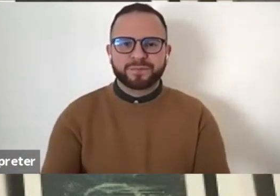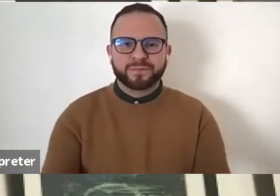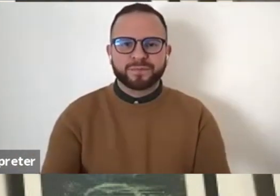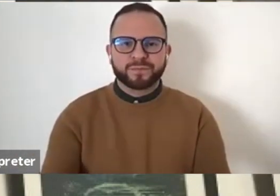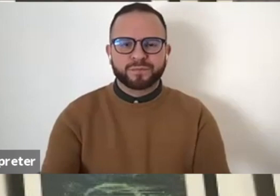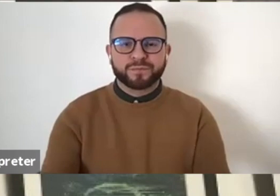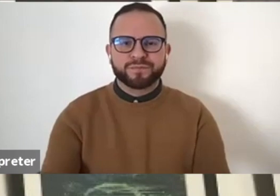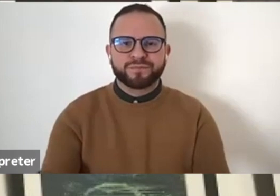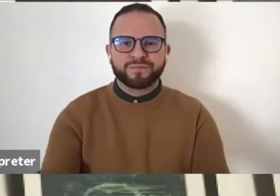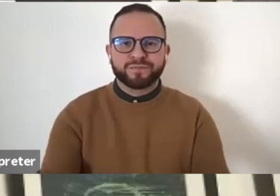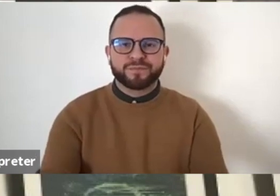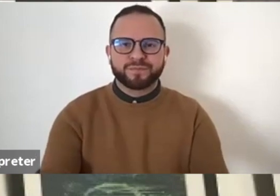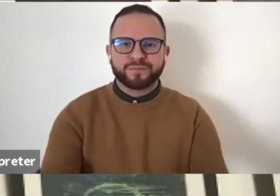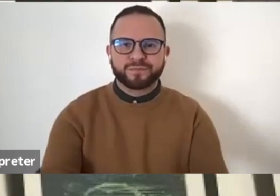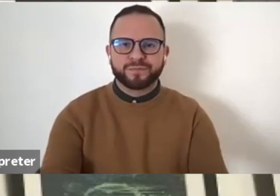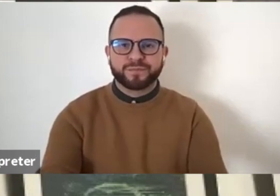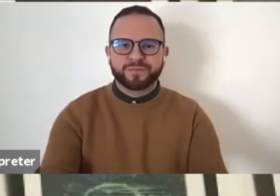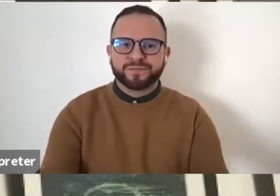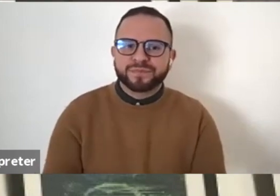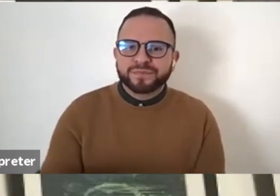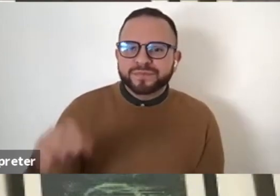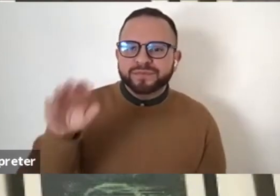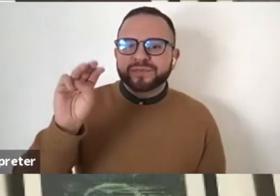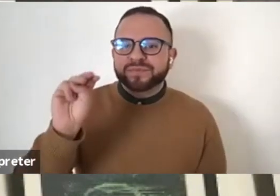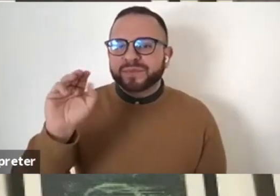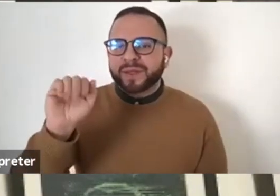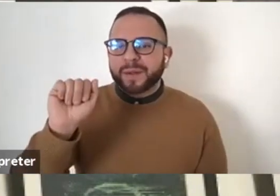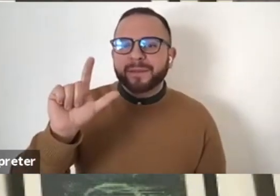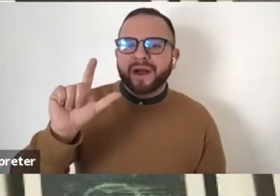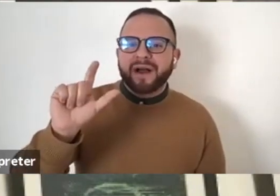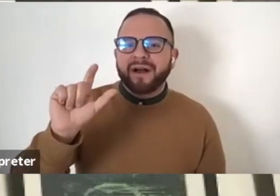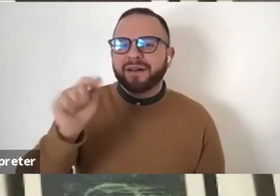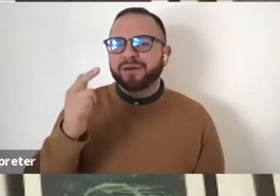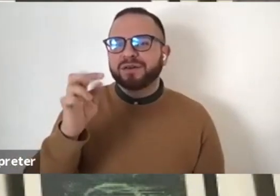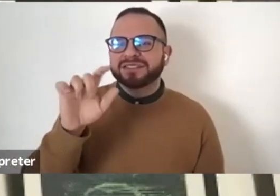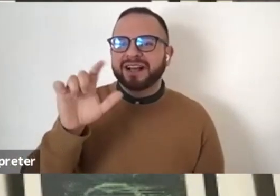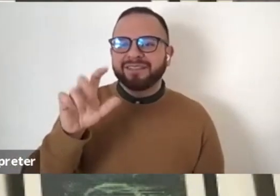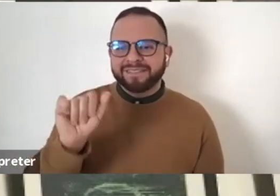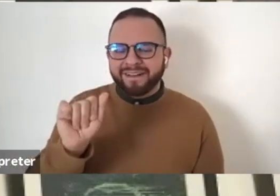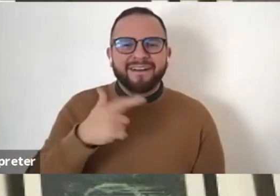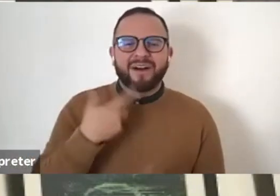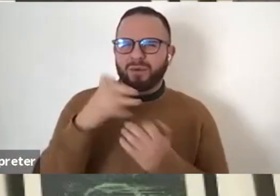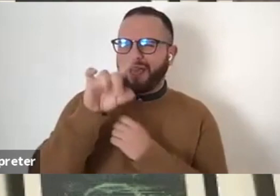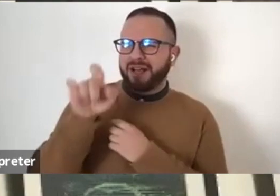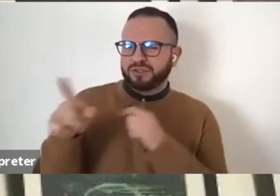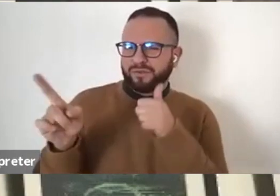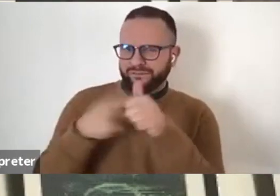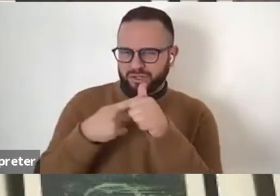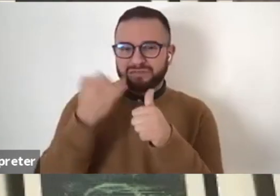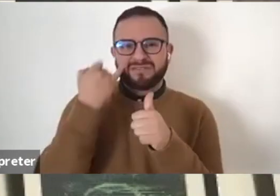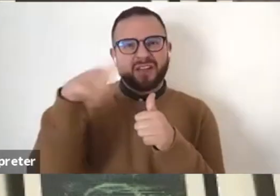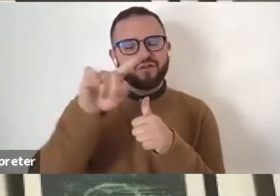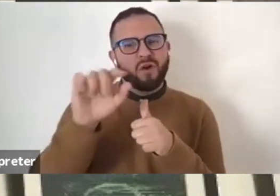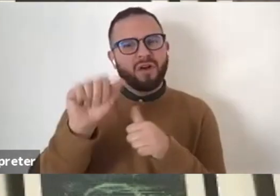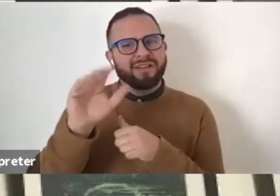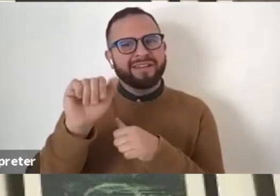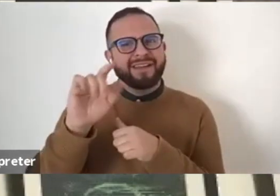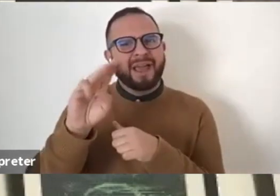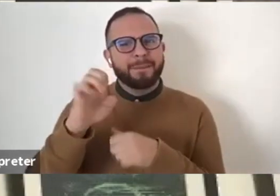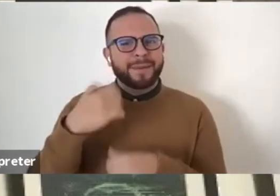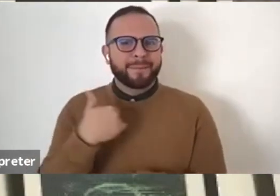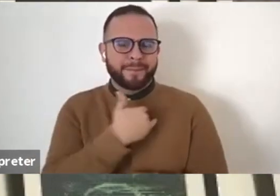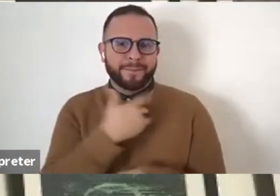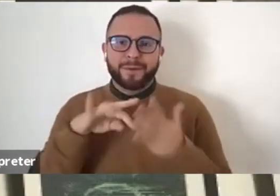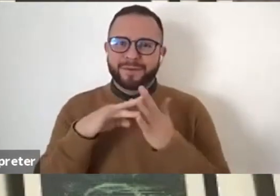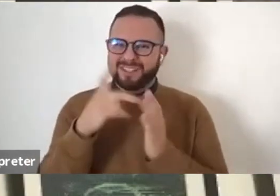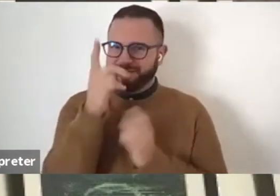you a question first. So many of you should know, and especially if you're an Academy member, you should know that this film is the